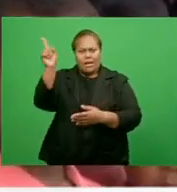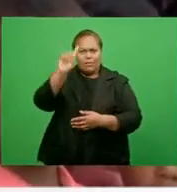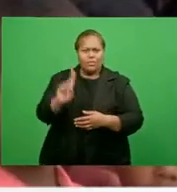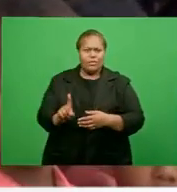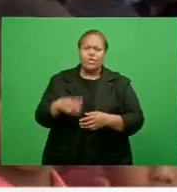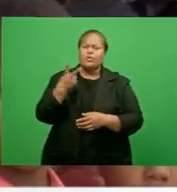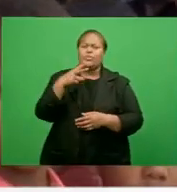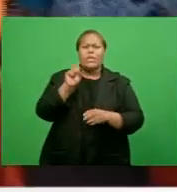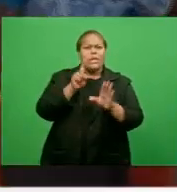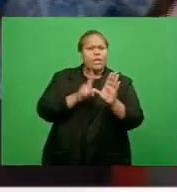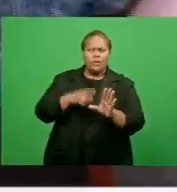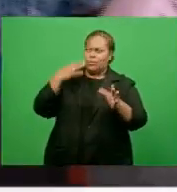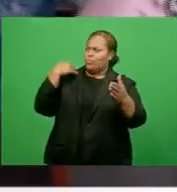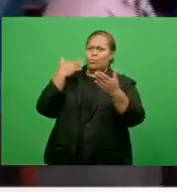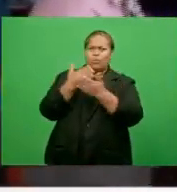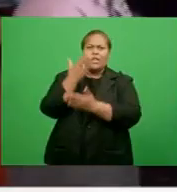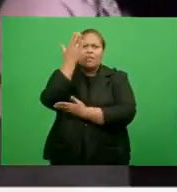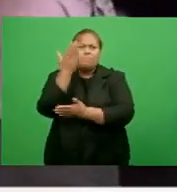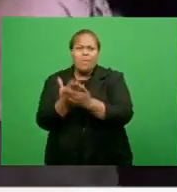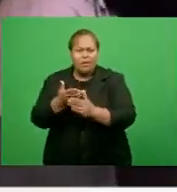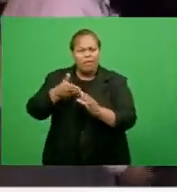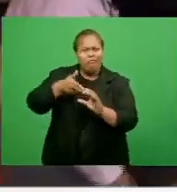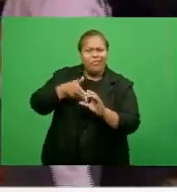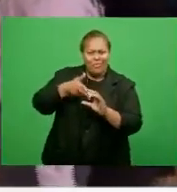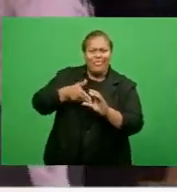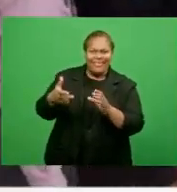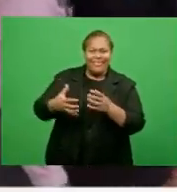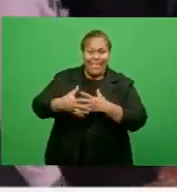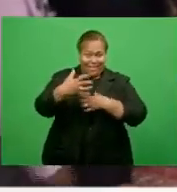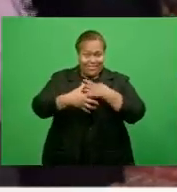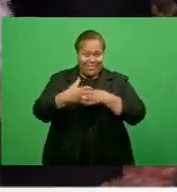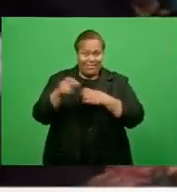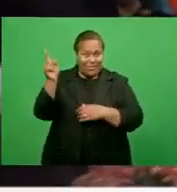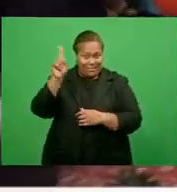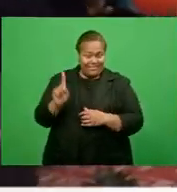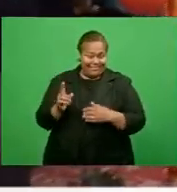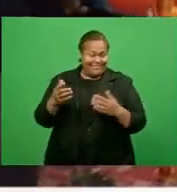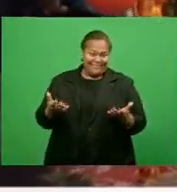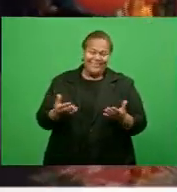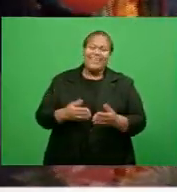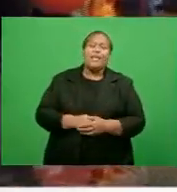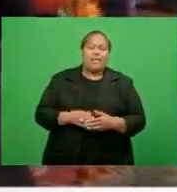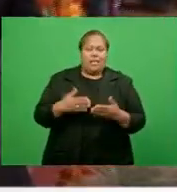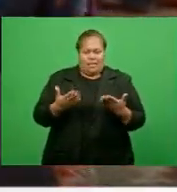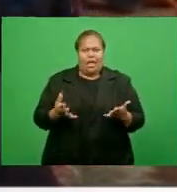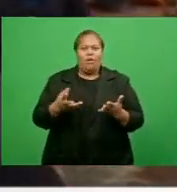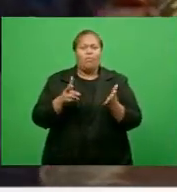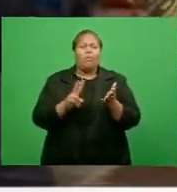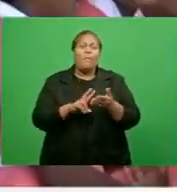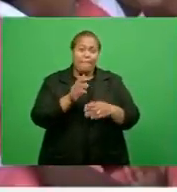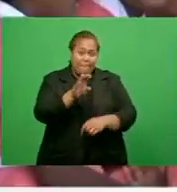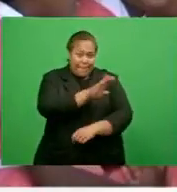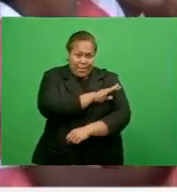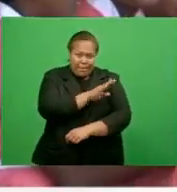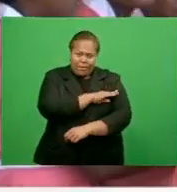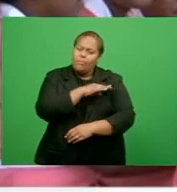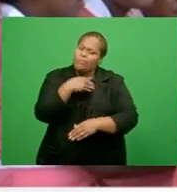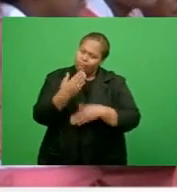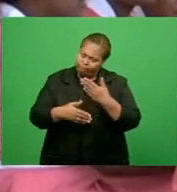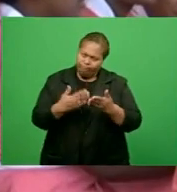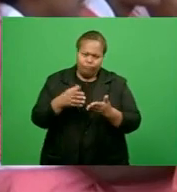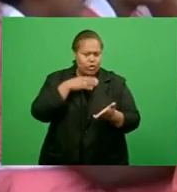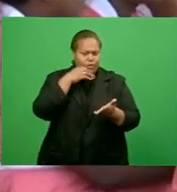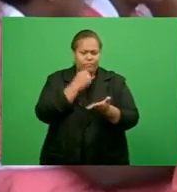diesel generators and solar power, Prime Minister Vorengem Bainimarama reassured villagers that rural communities will receive